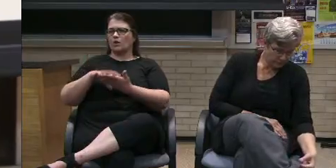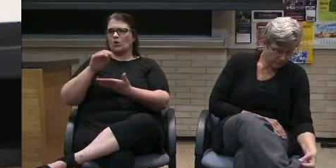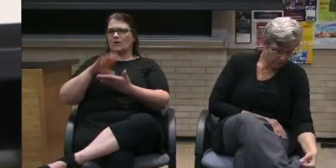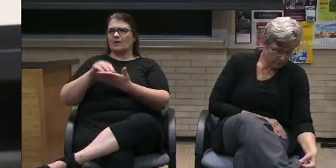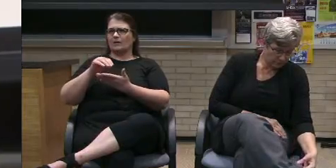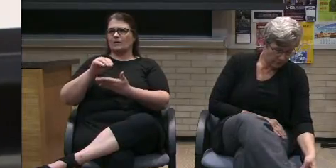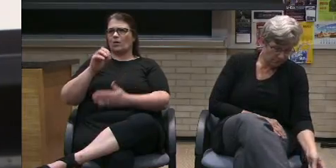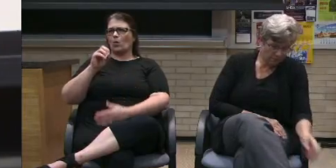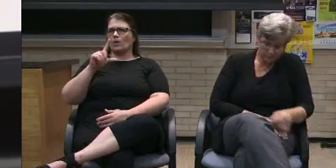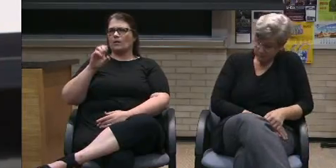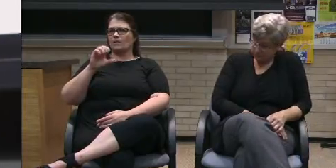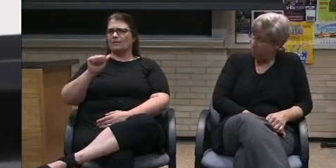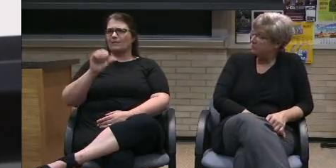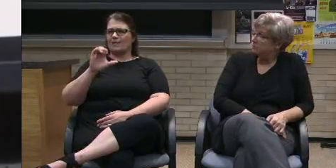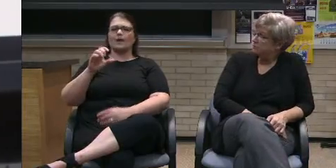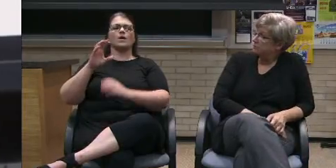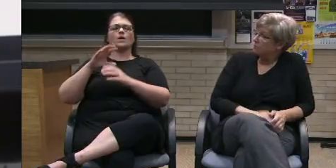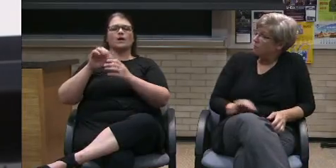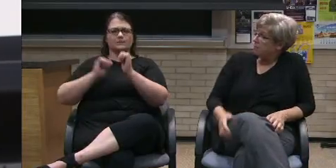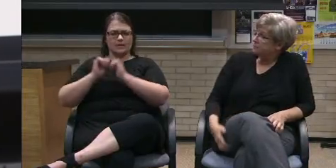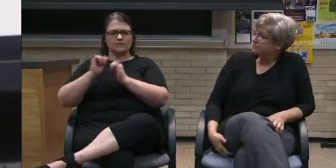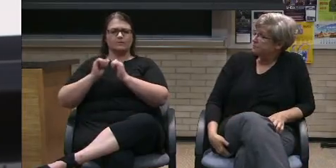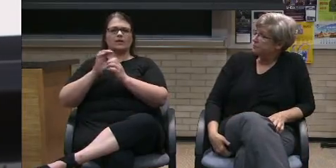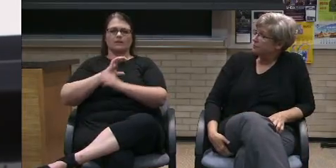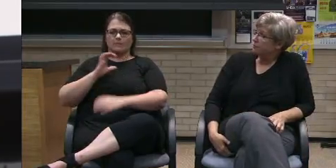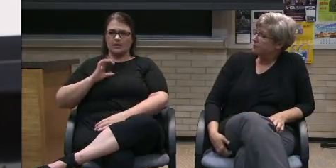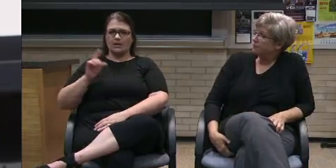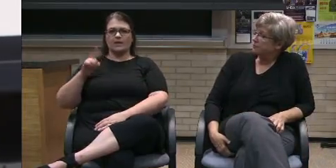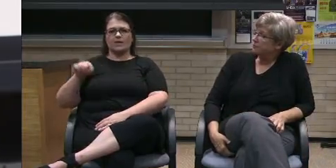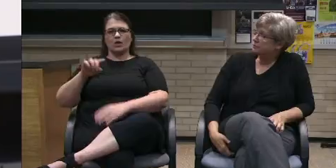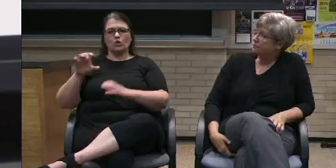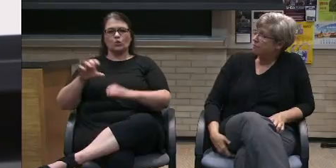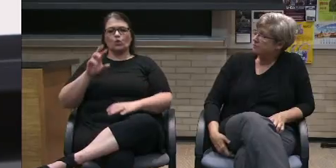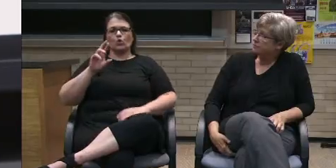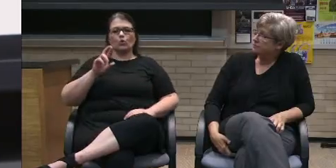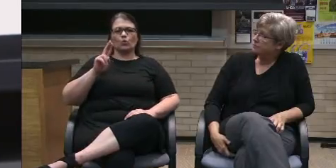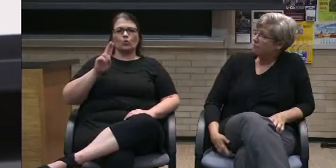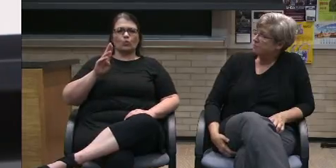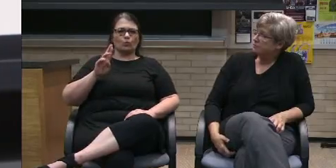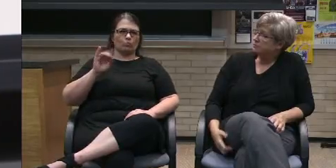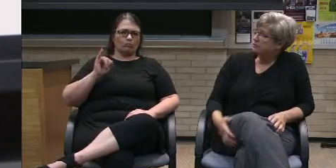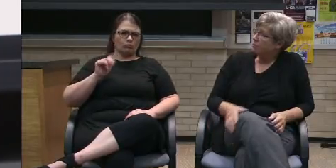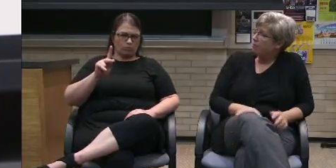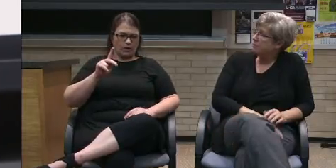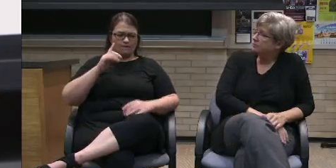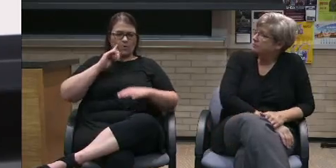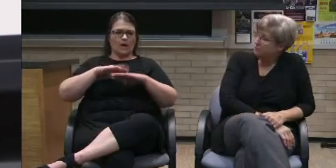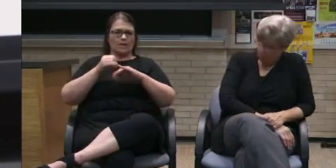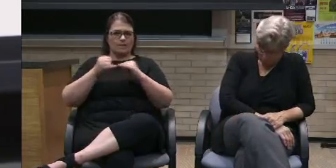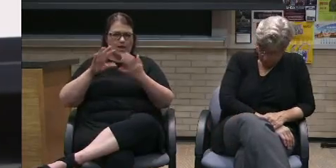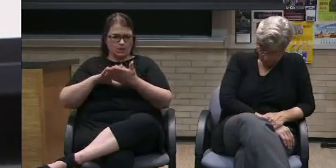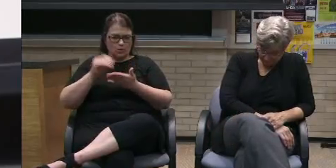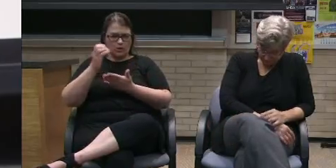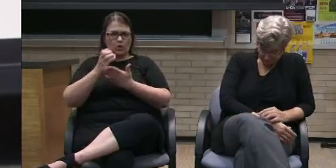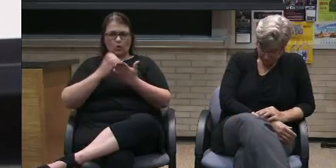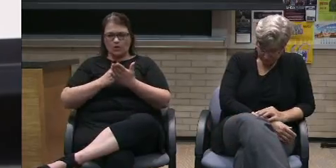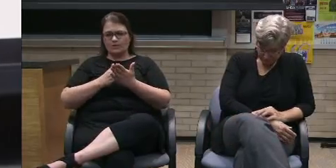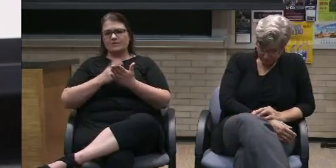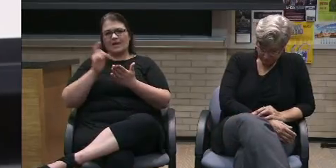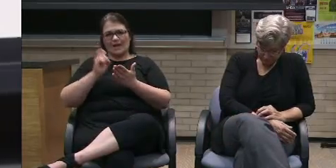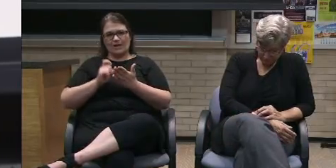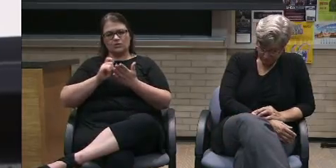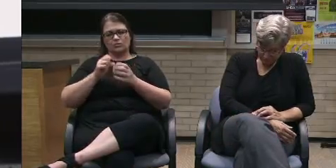a rubric for approving any online course. It has to meet accessibility standards. It has to, so that the